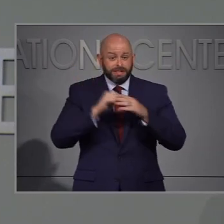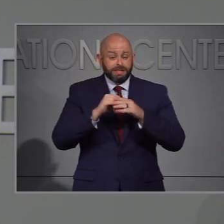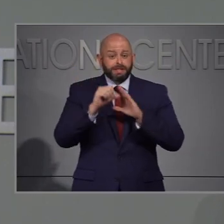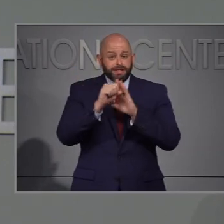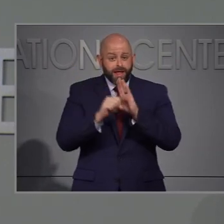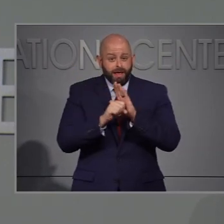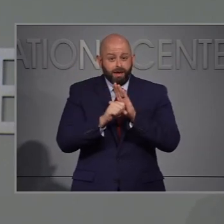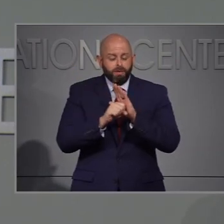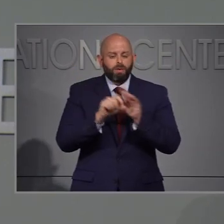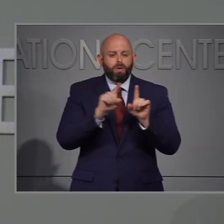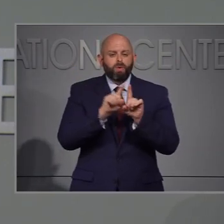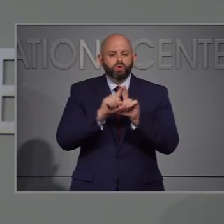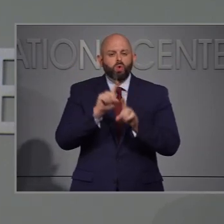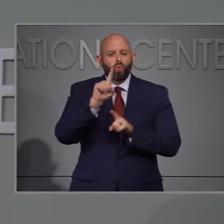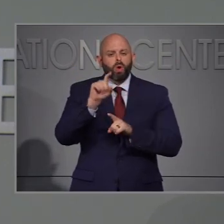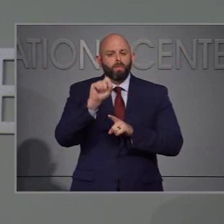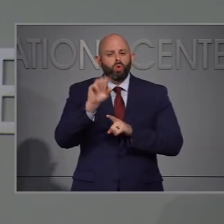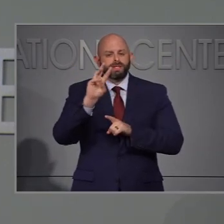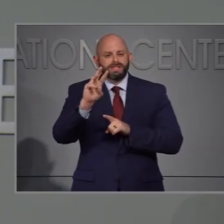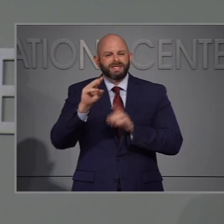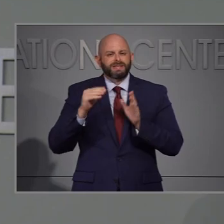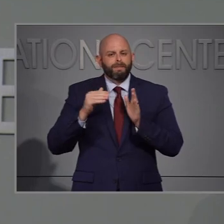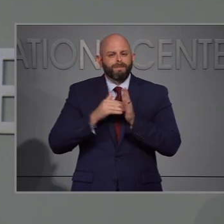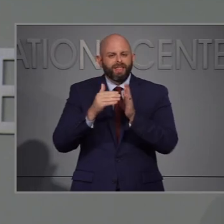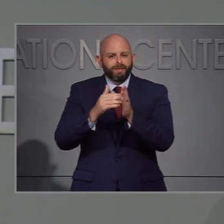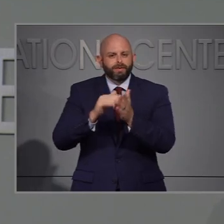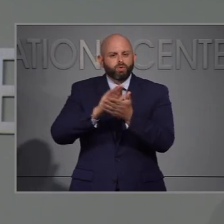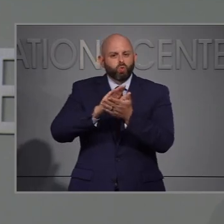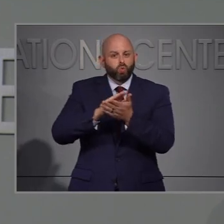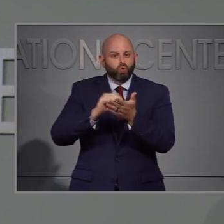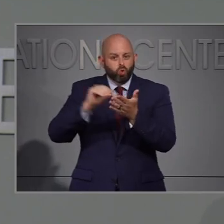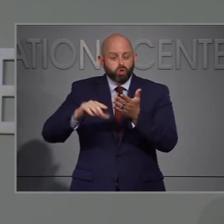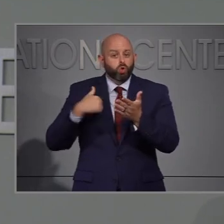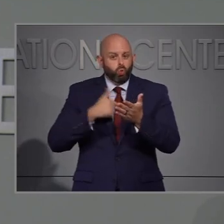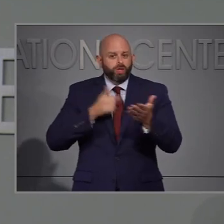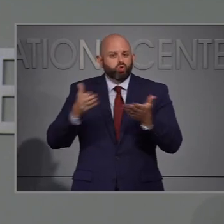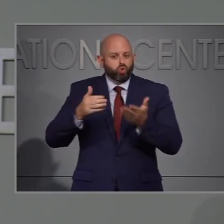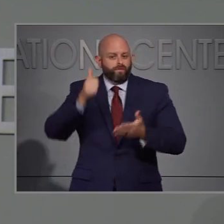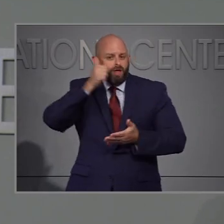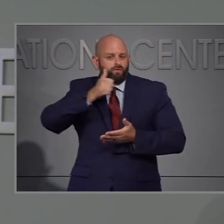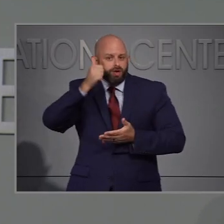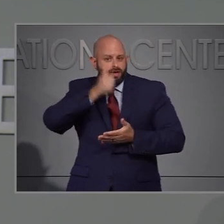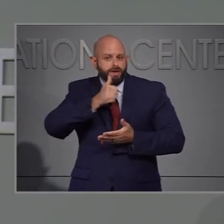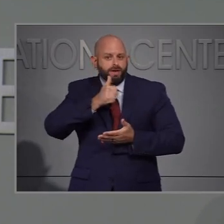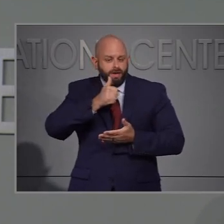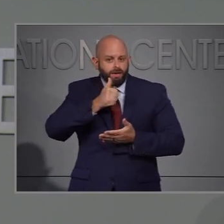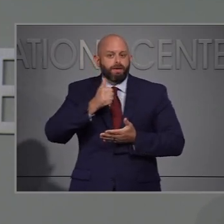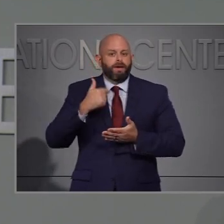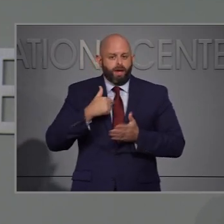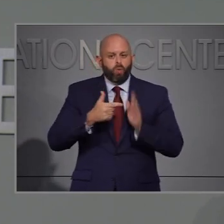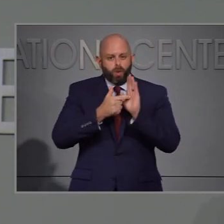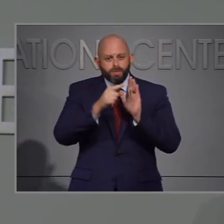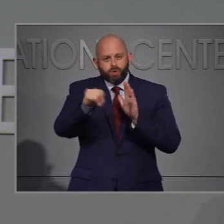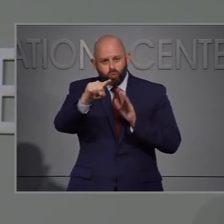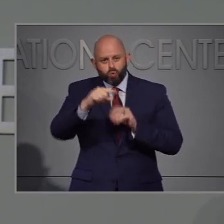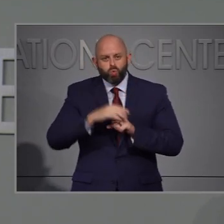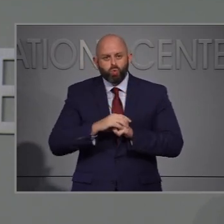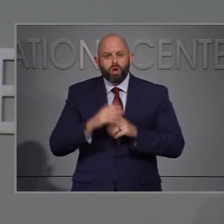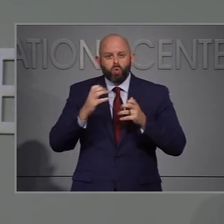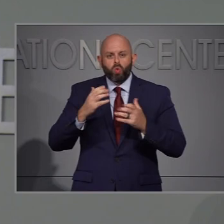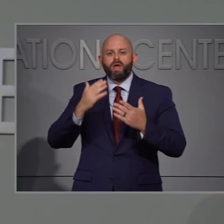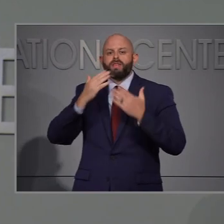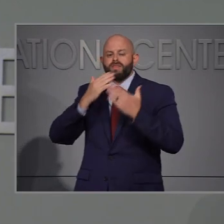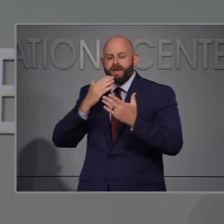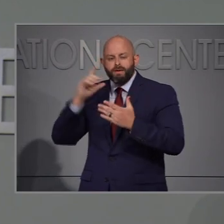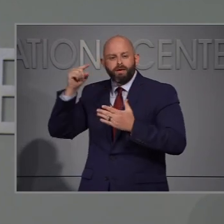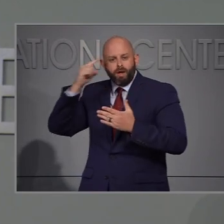million public school students that we serve each day, I want to express our appreciation to the governor and to Secretary Cohen for